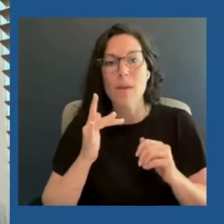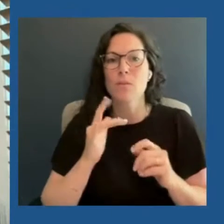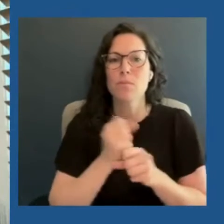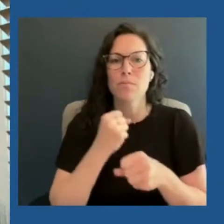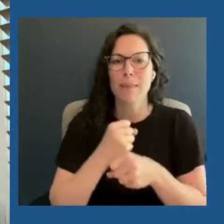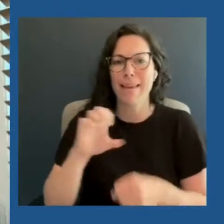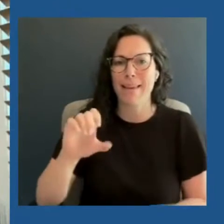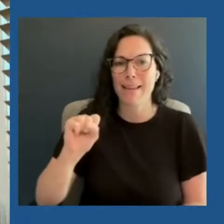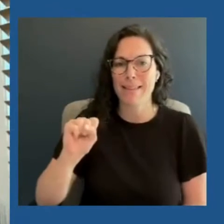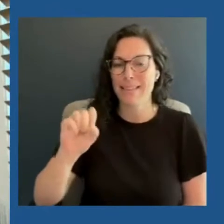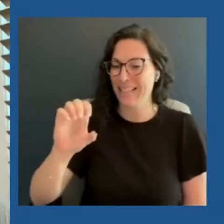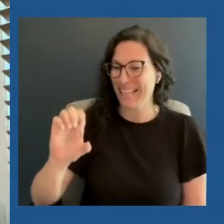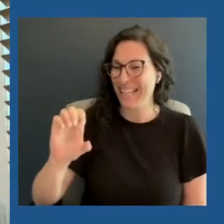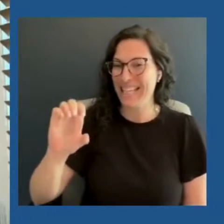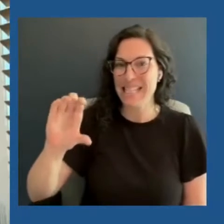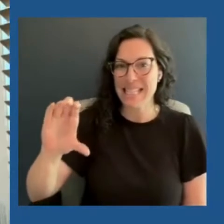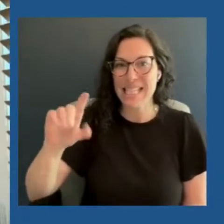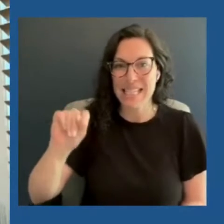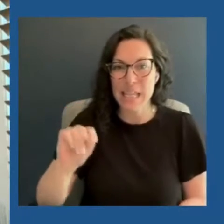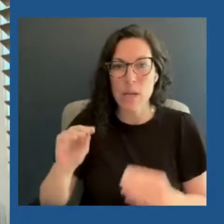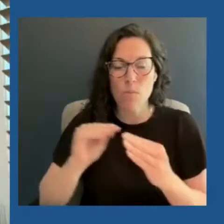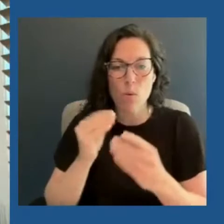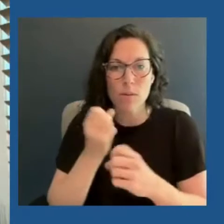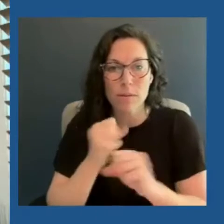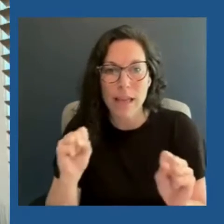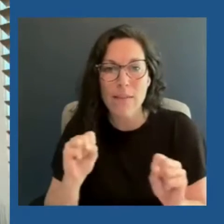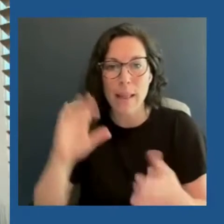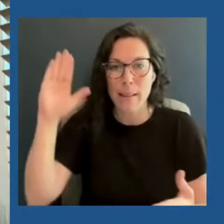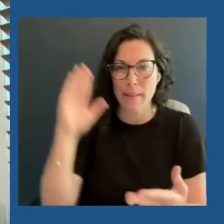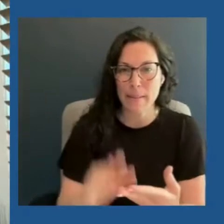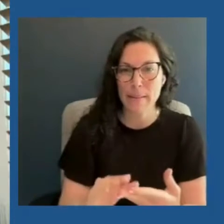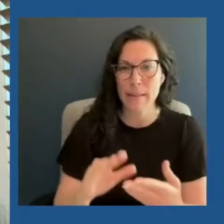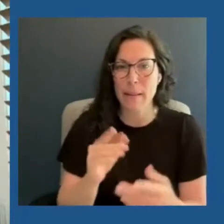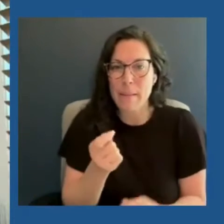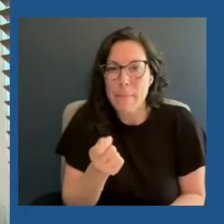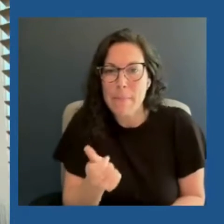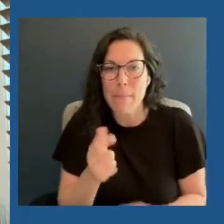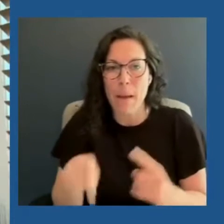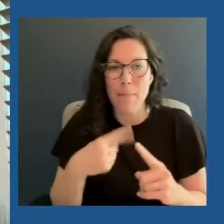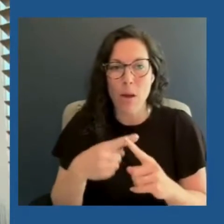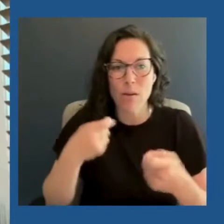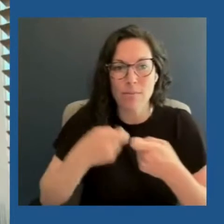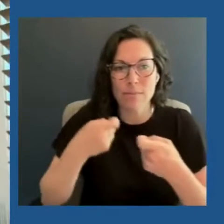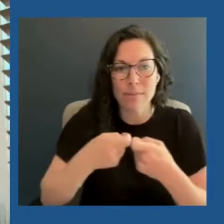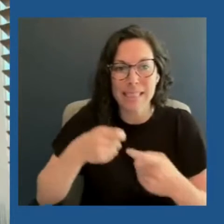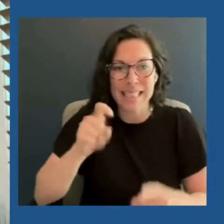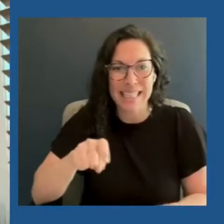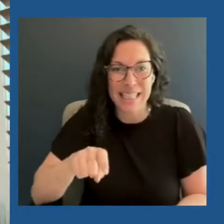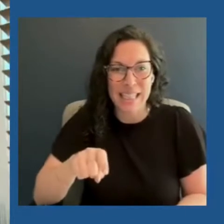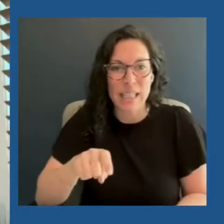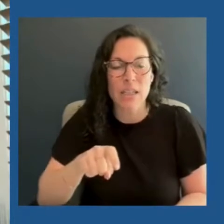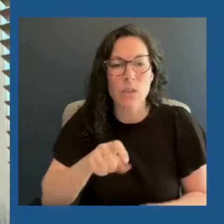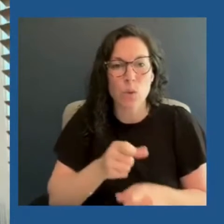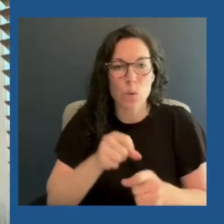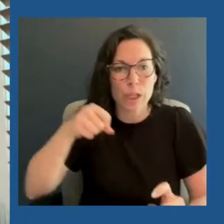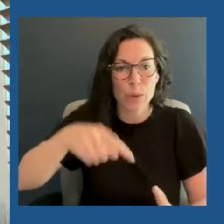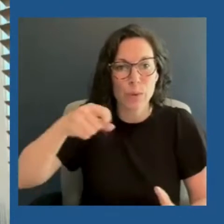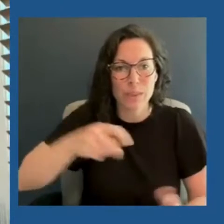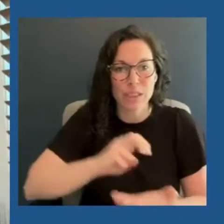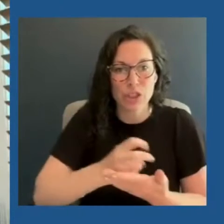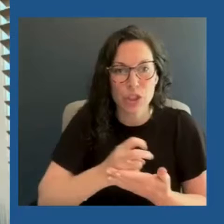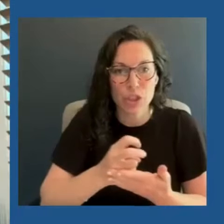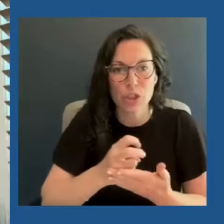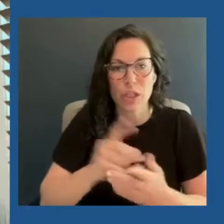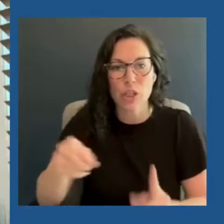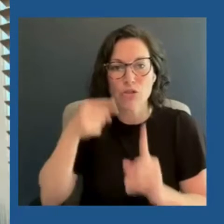electricity needed to induce a seizure, and by targeting that seizure more precisely than can be done with conventional ECT.